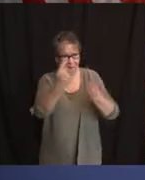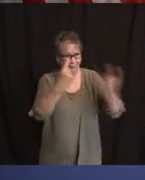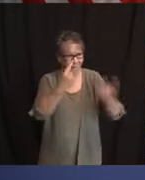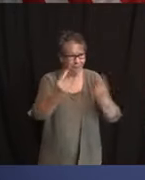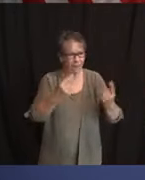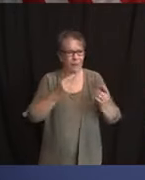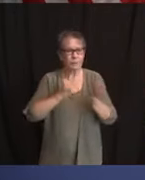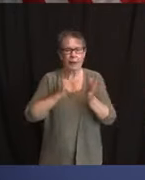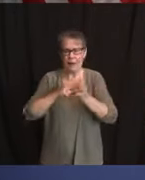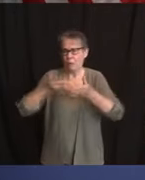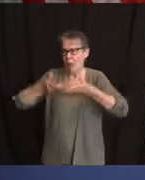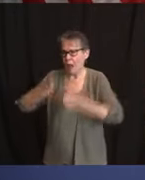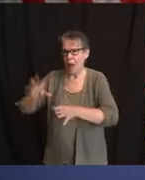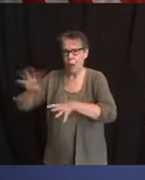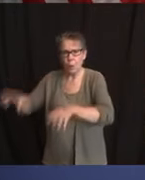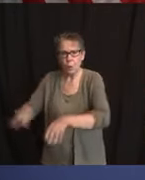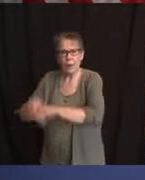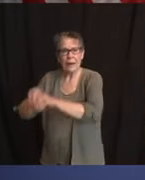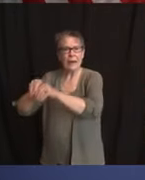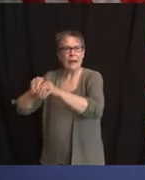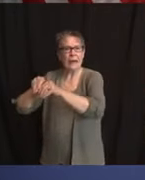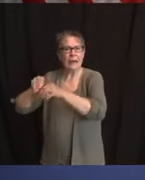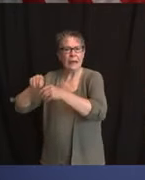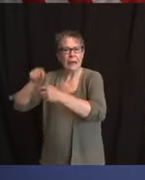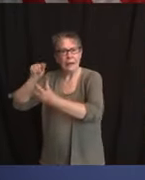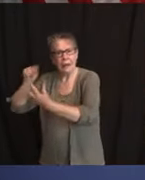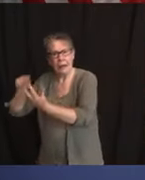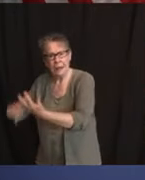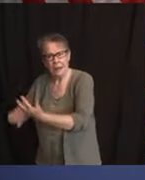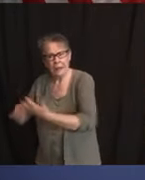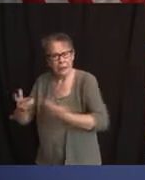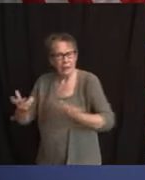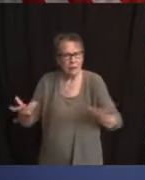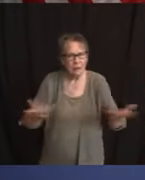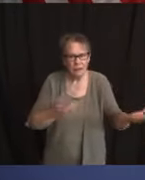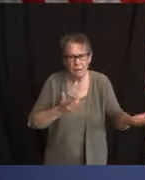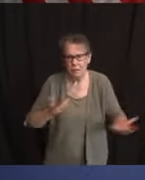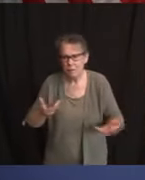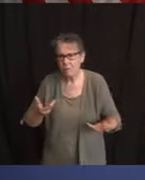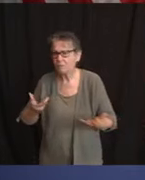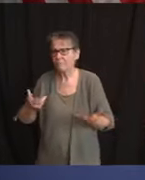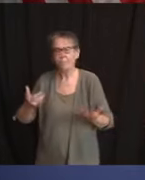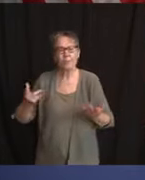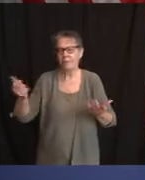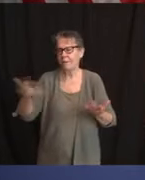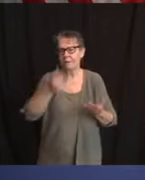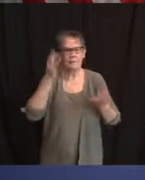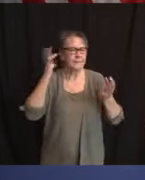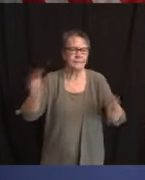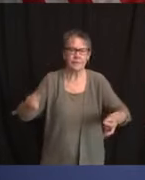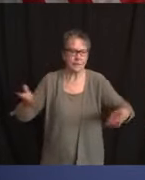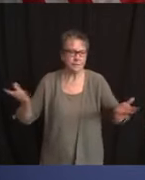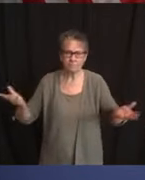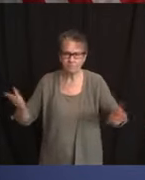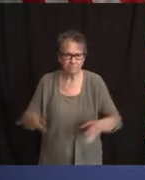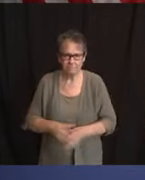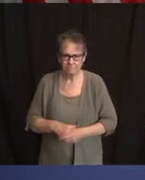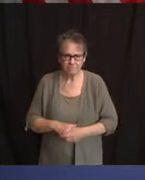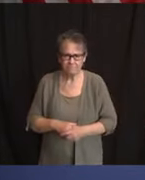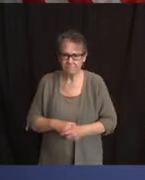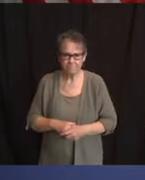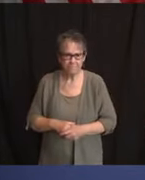a milestone in the history of high school graduation, not only for the kids, but the parents as well. Thank you. I'll give you